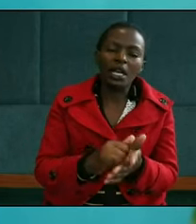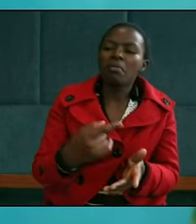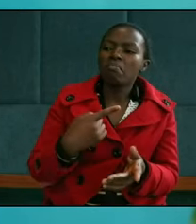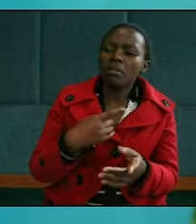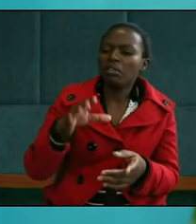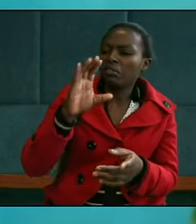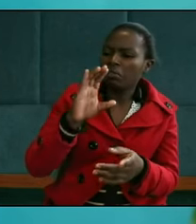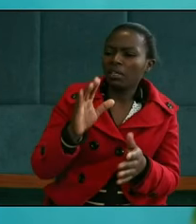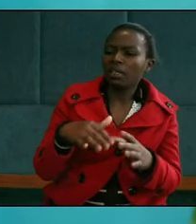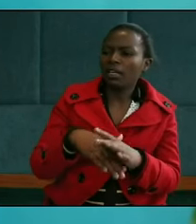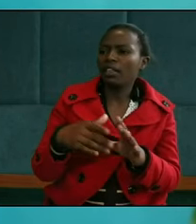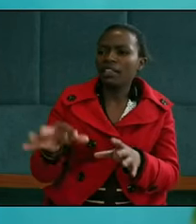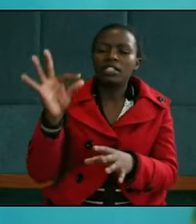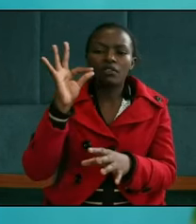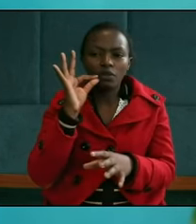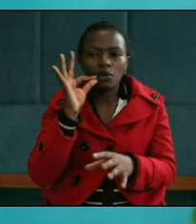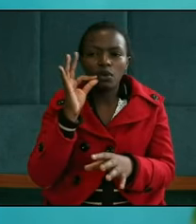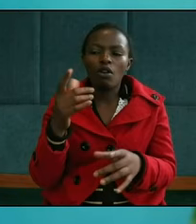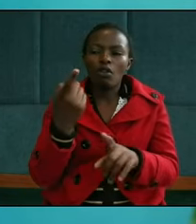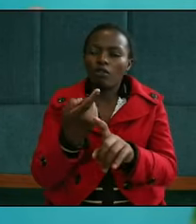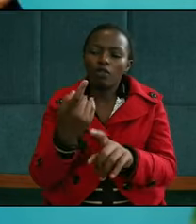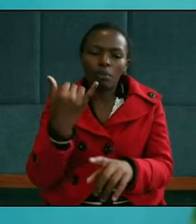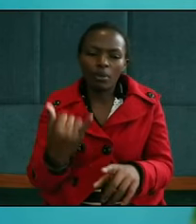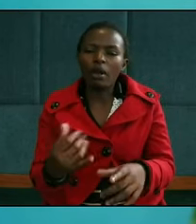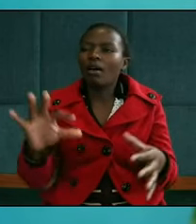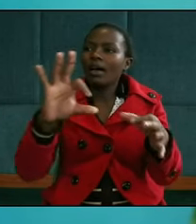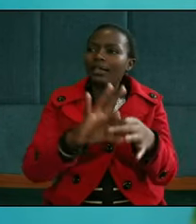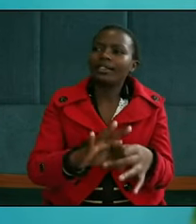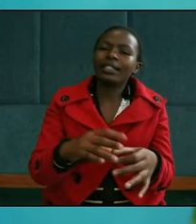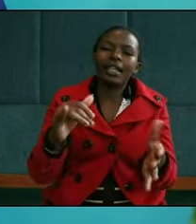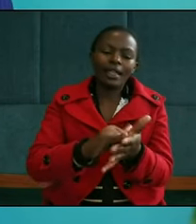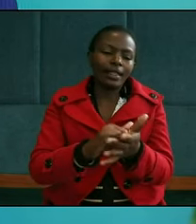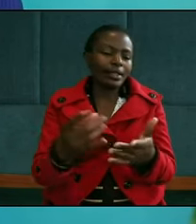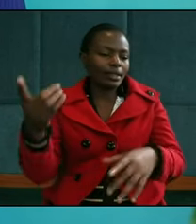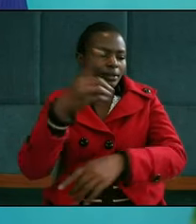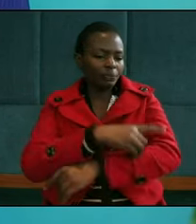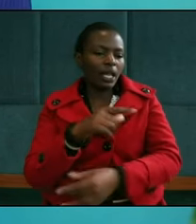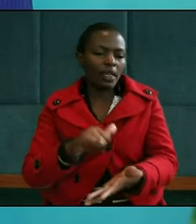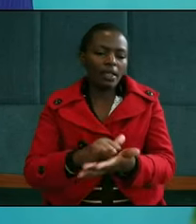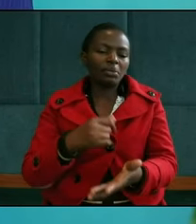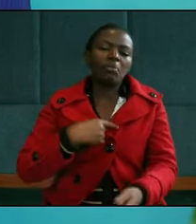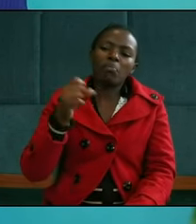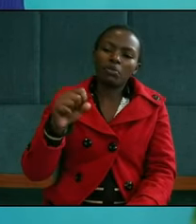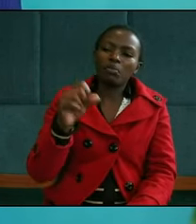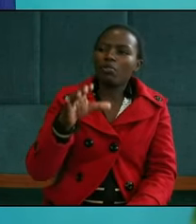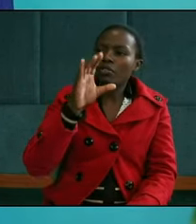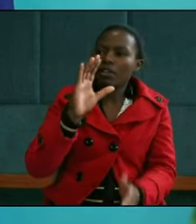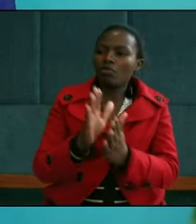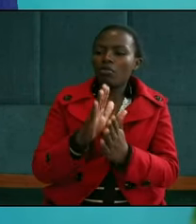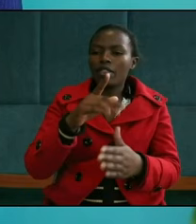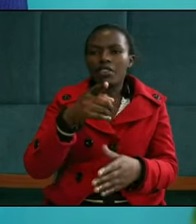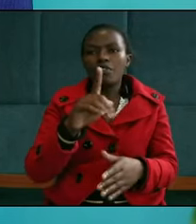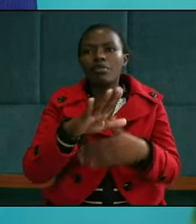the vine from now until that day when I drink it new with you in my Father's kingdom. After